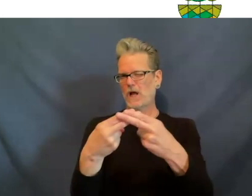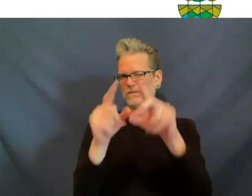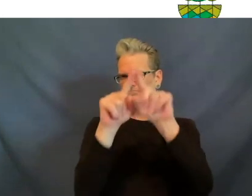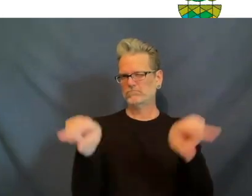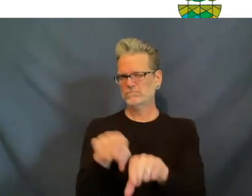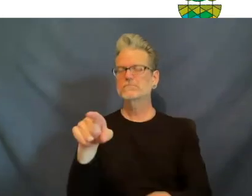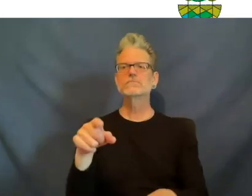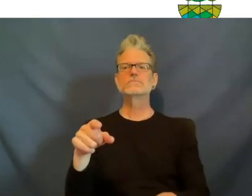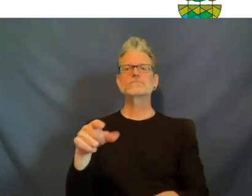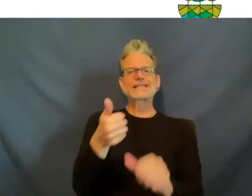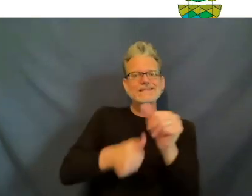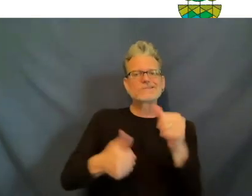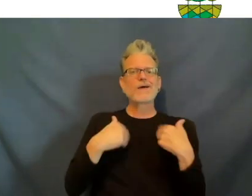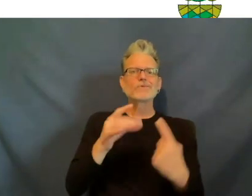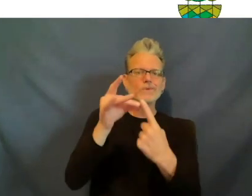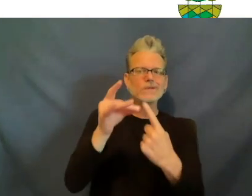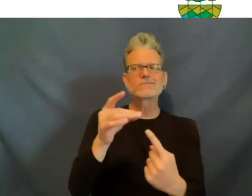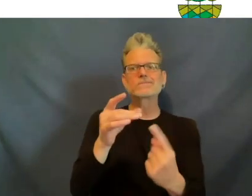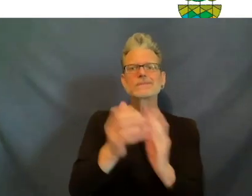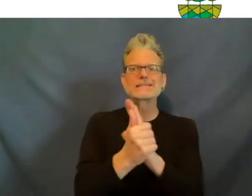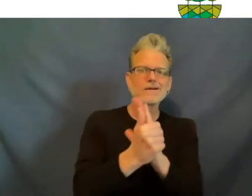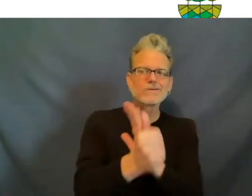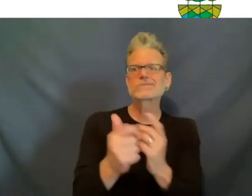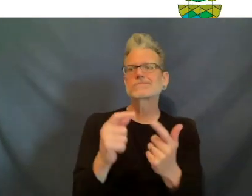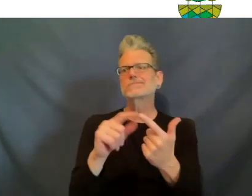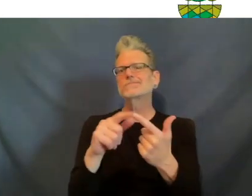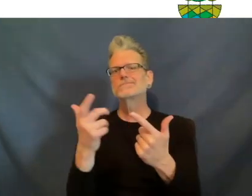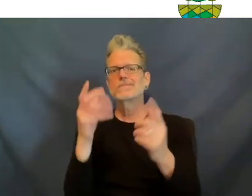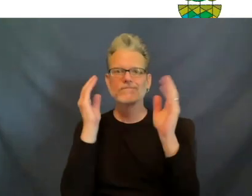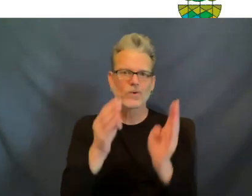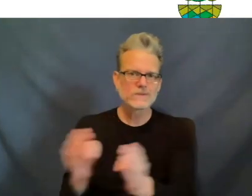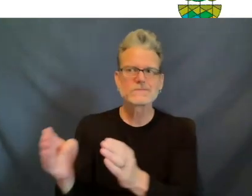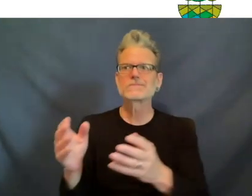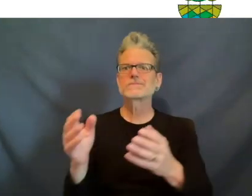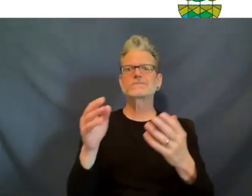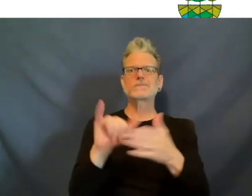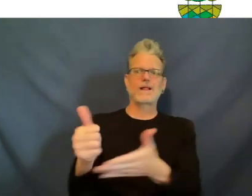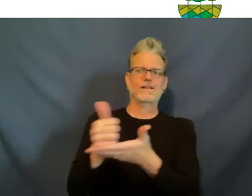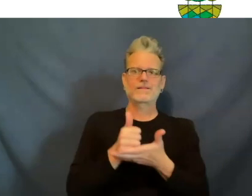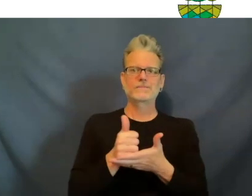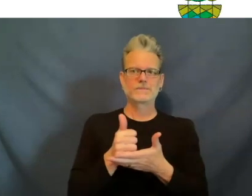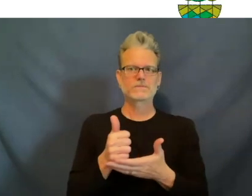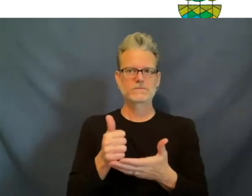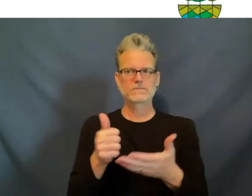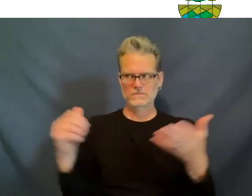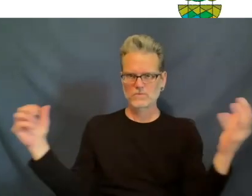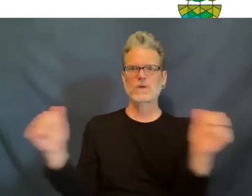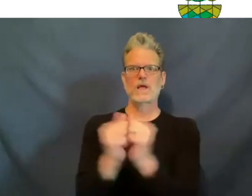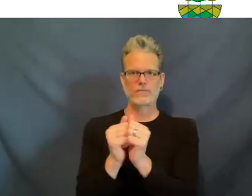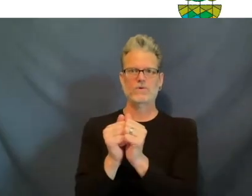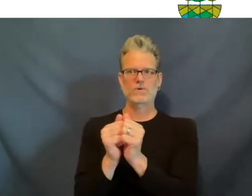unique skill sets, networks, focal areas. So that has really allowed us to together offer a